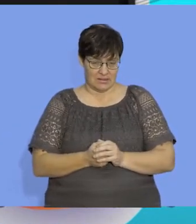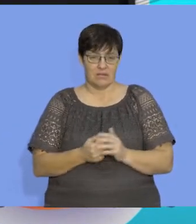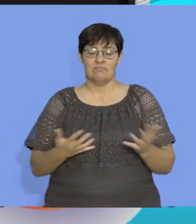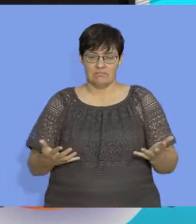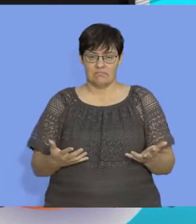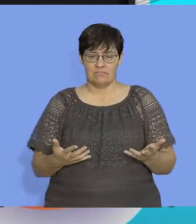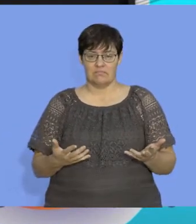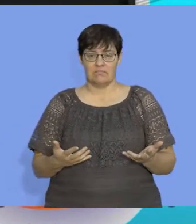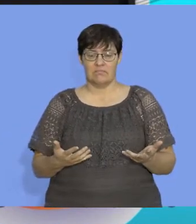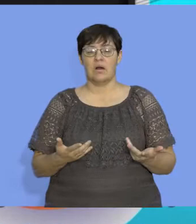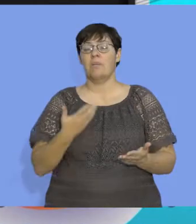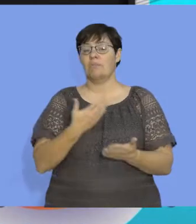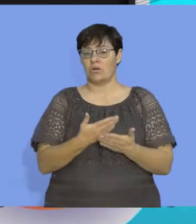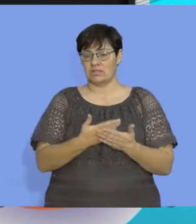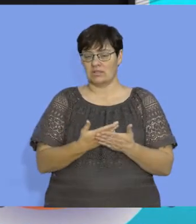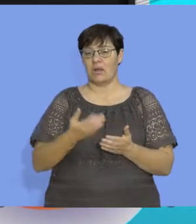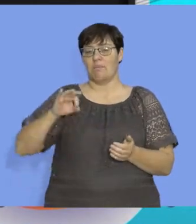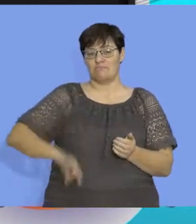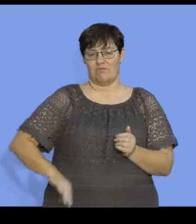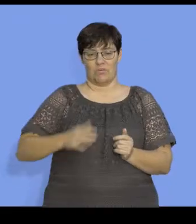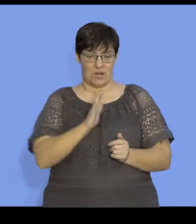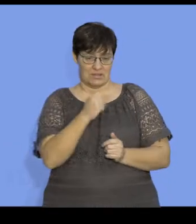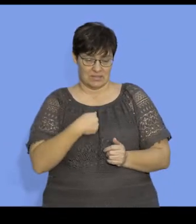make the greatest possible profit.